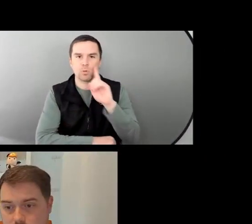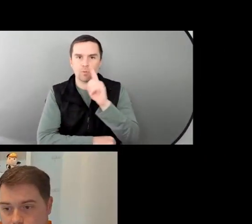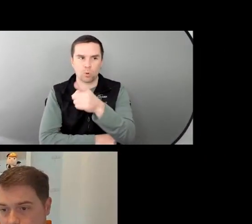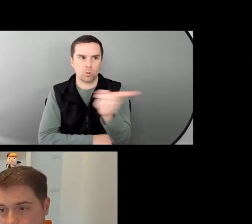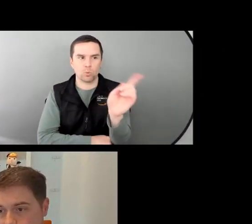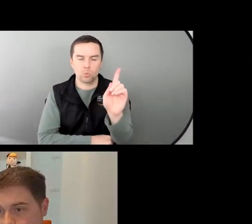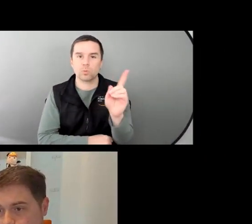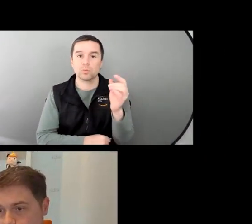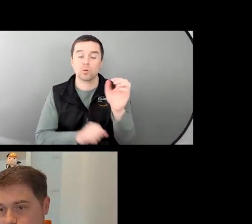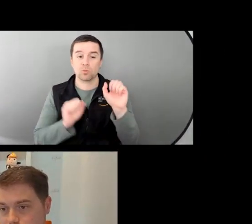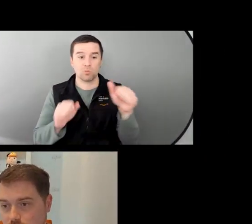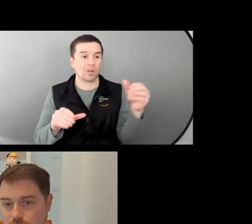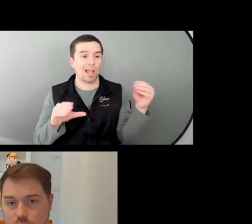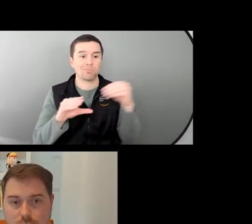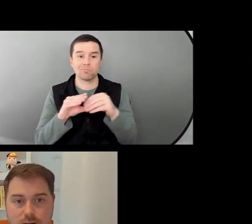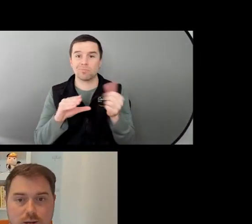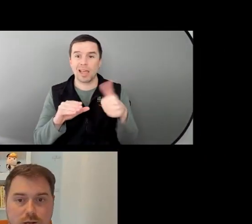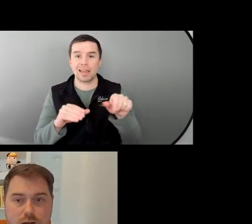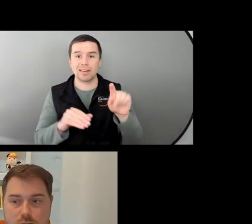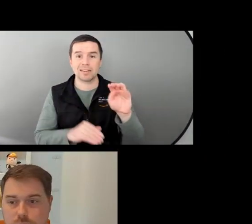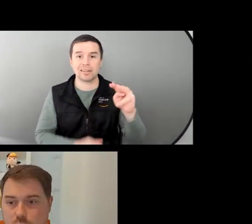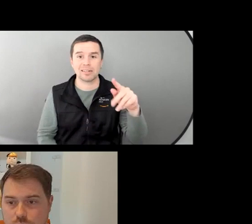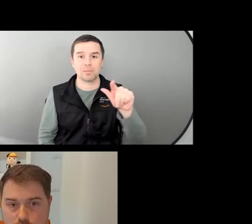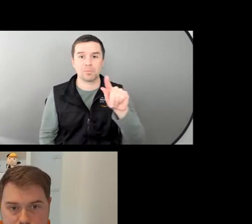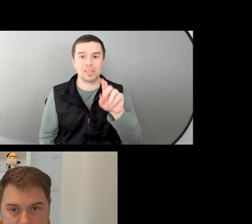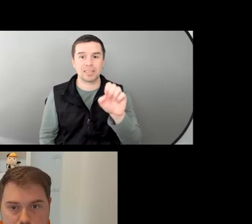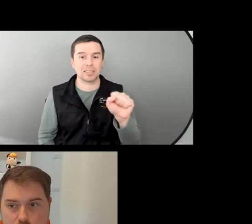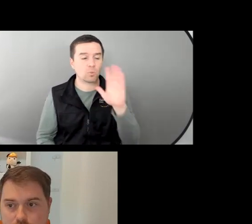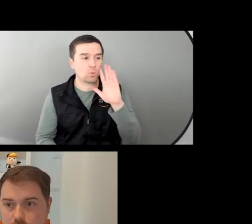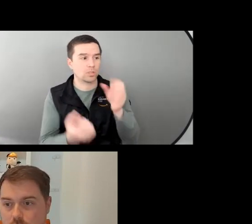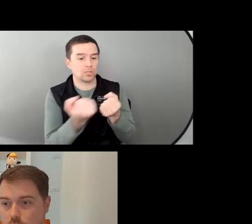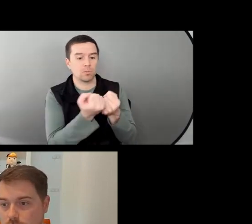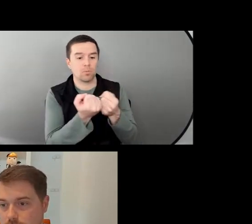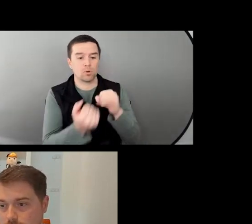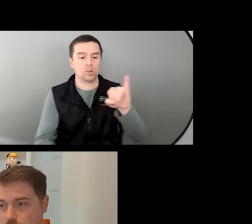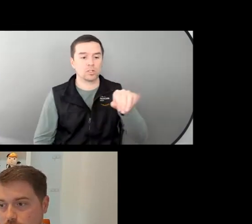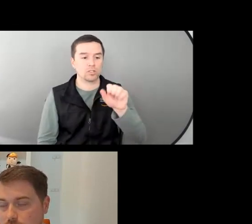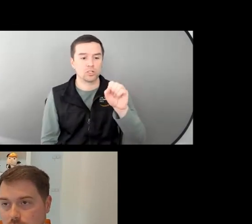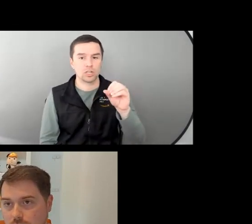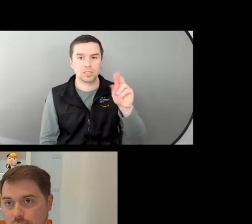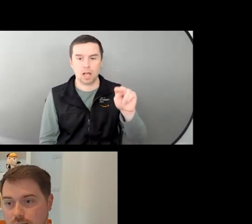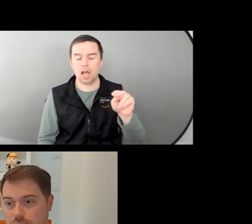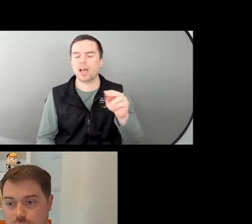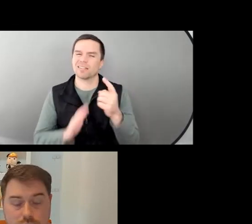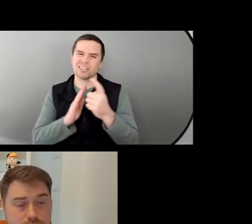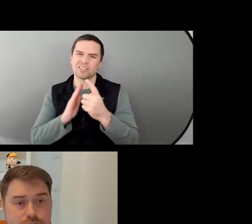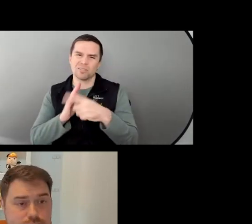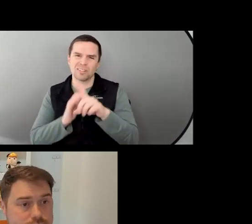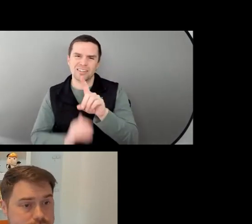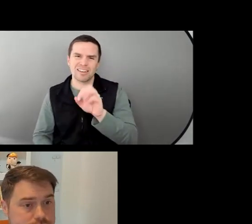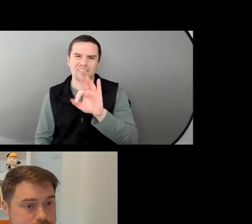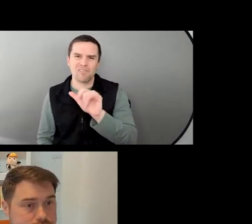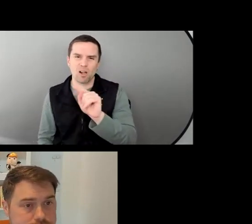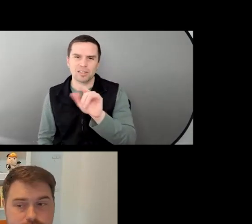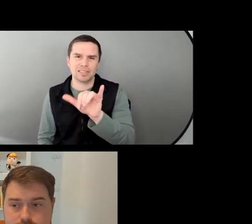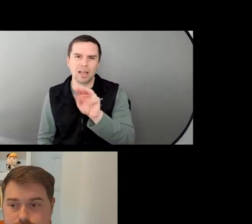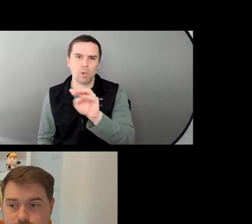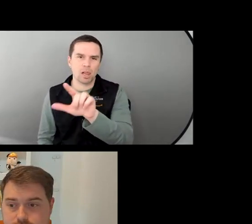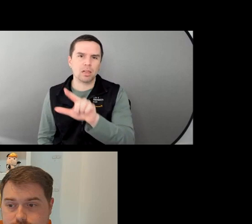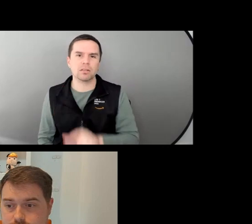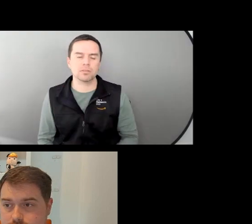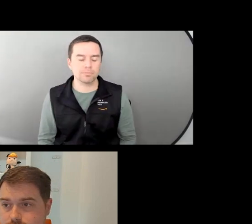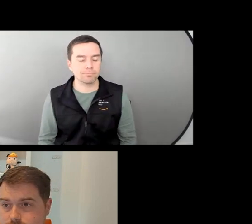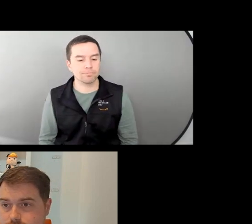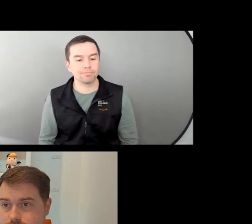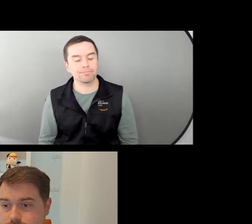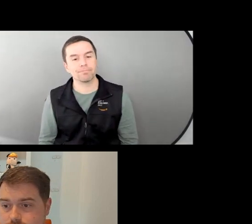It can even support JSON format, though of course it'll by default work in YAML. So yeah.